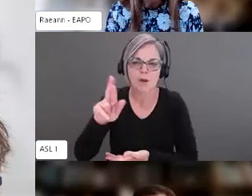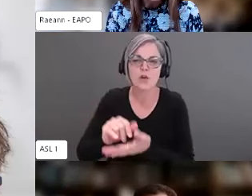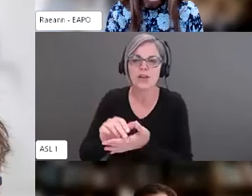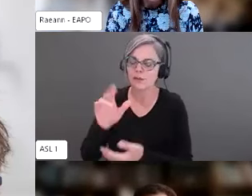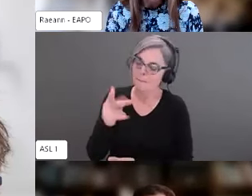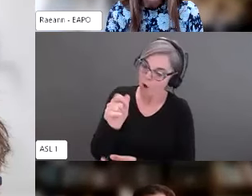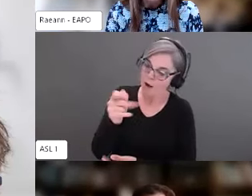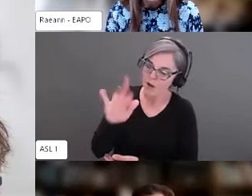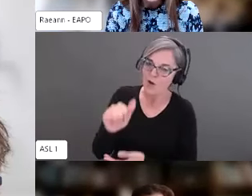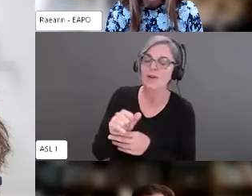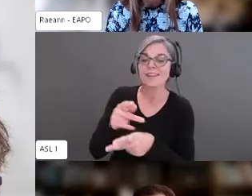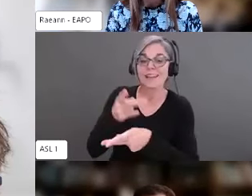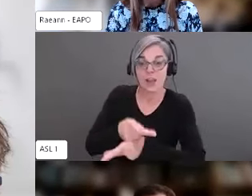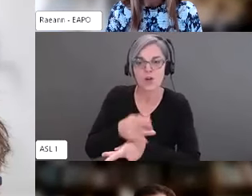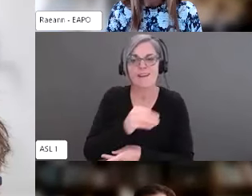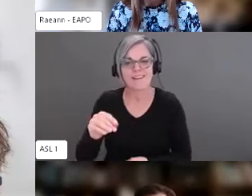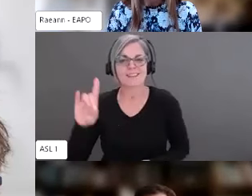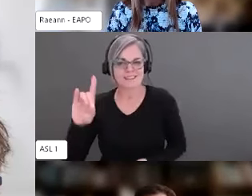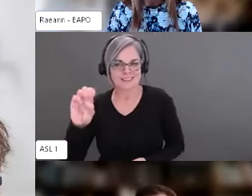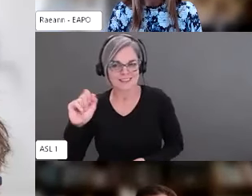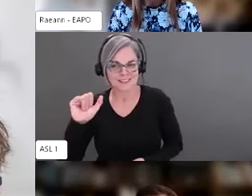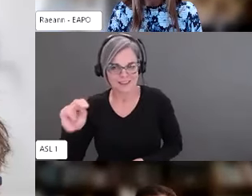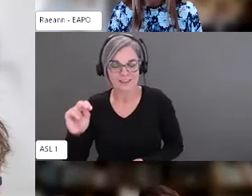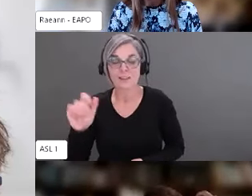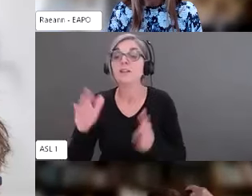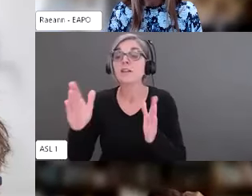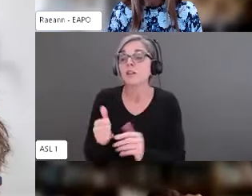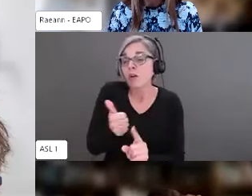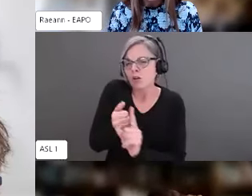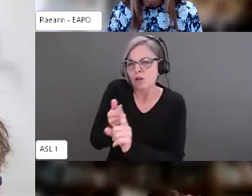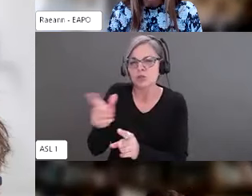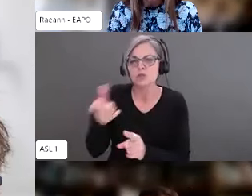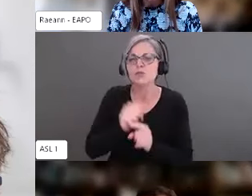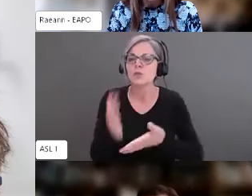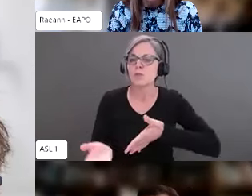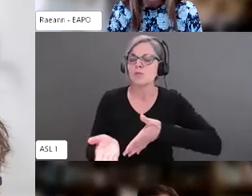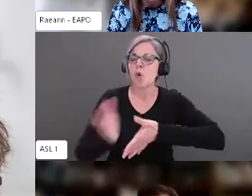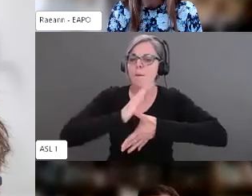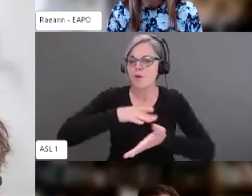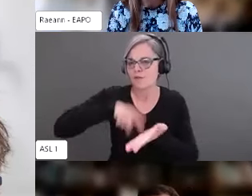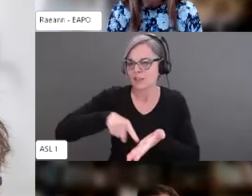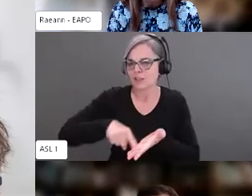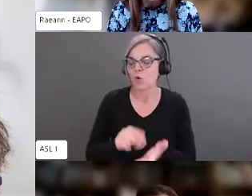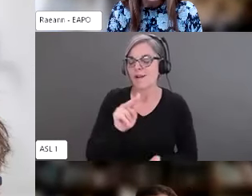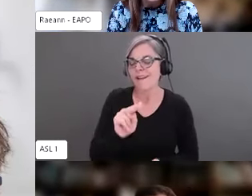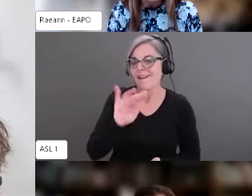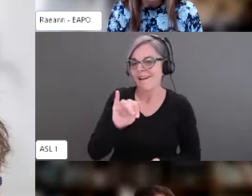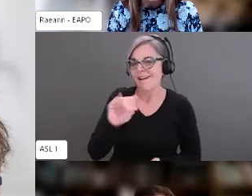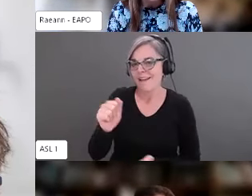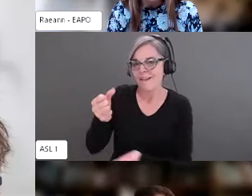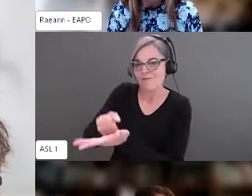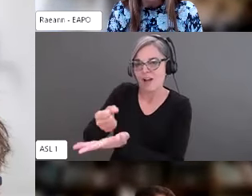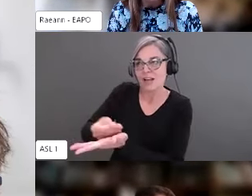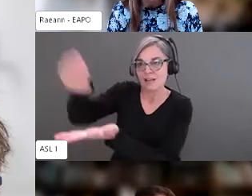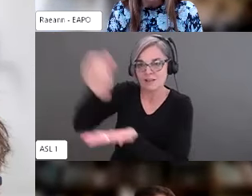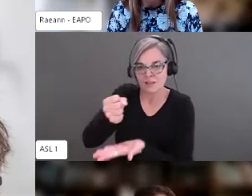principal investigator of an NIA-funded study to understand the causes of